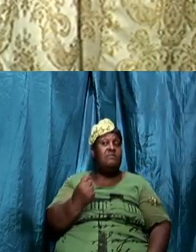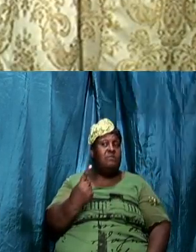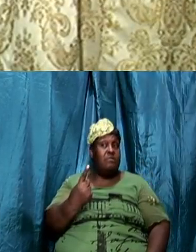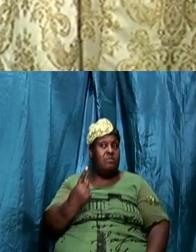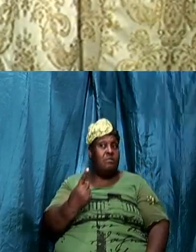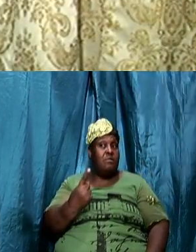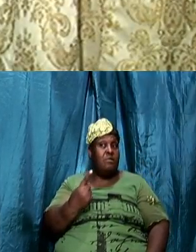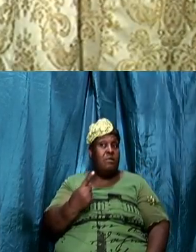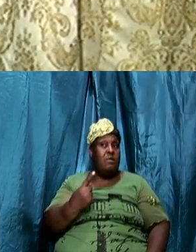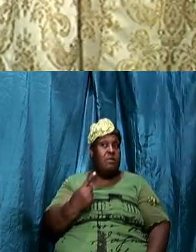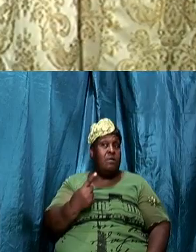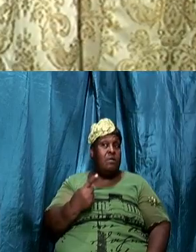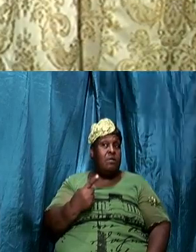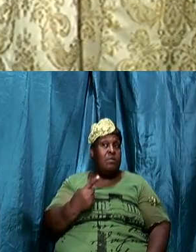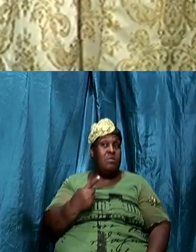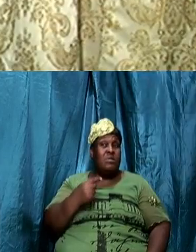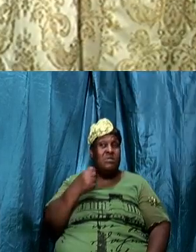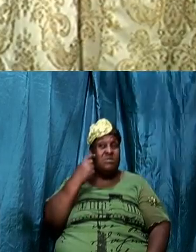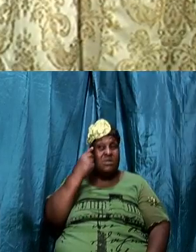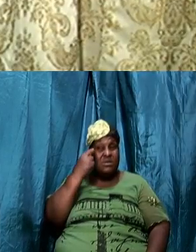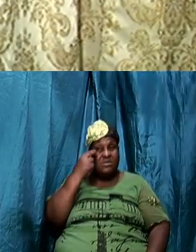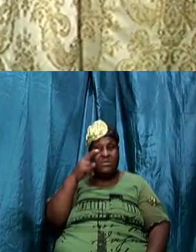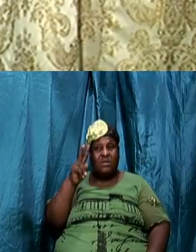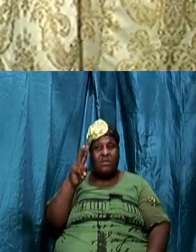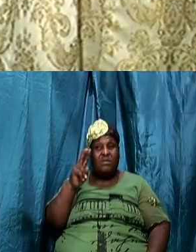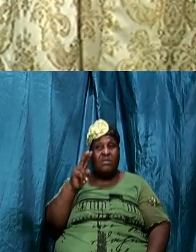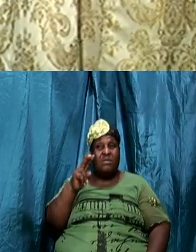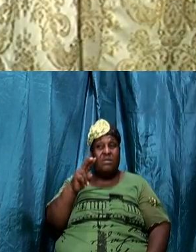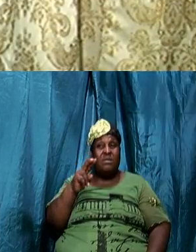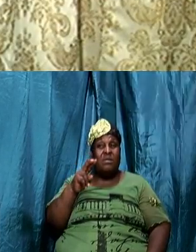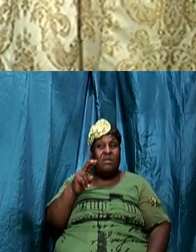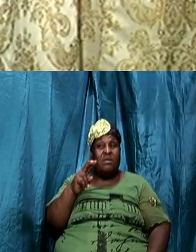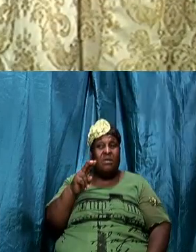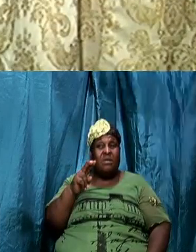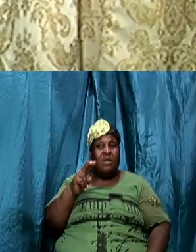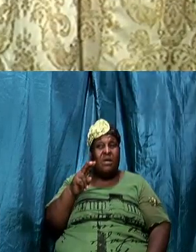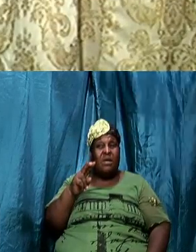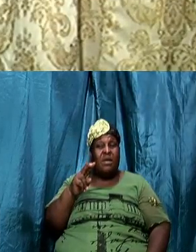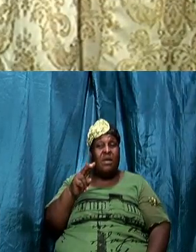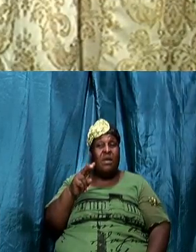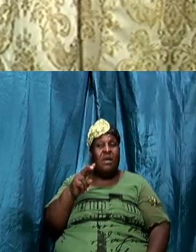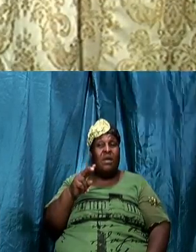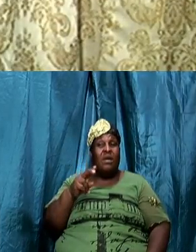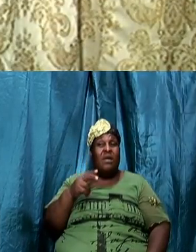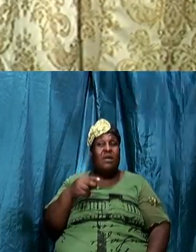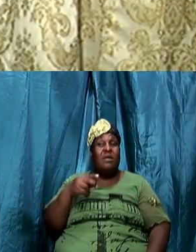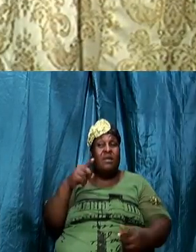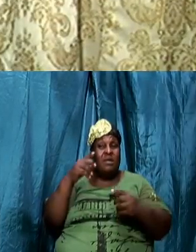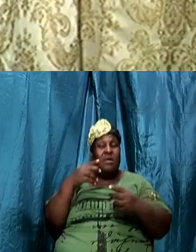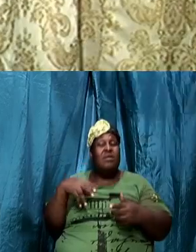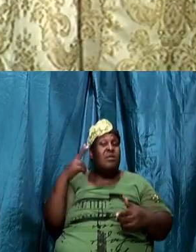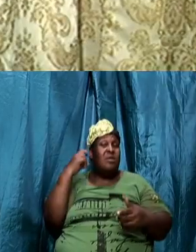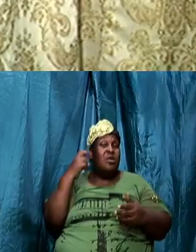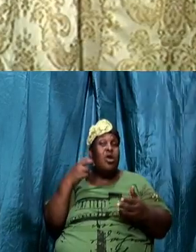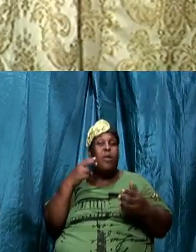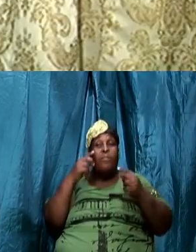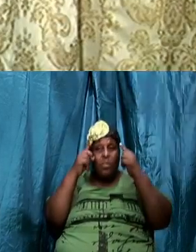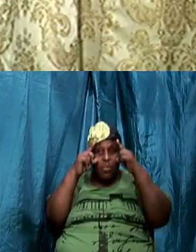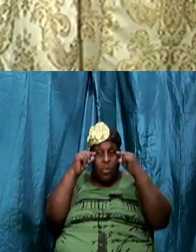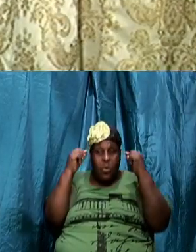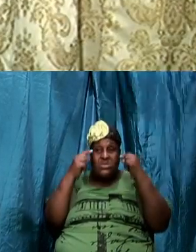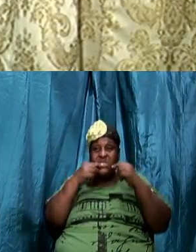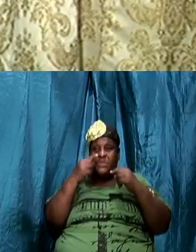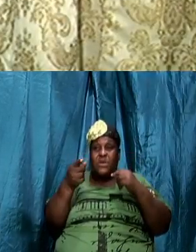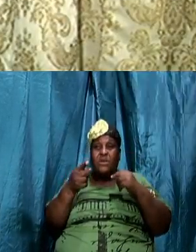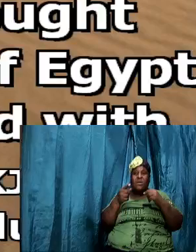In verse 11, Moses responded. And here Moses speaking.